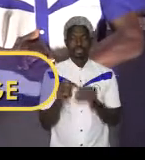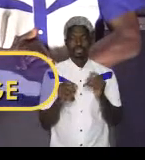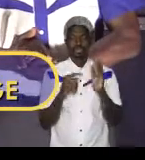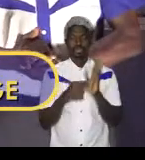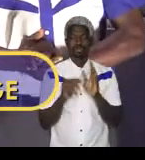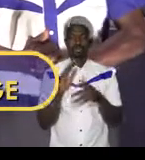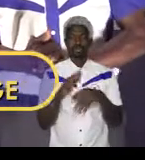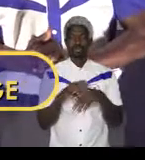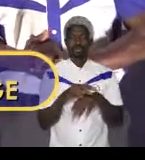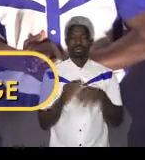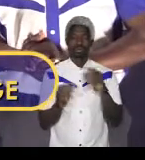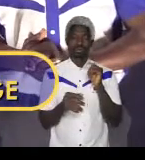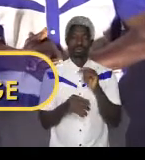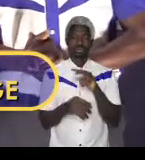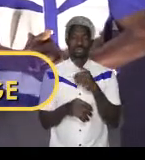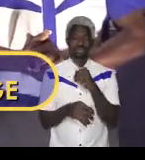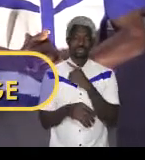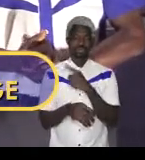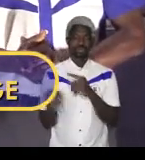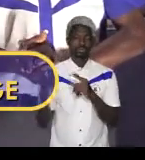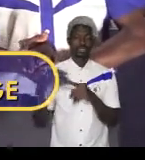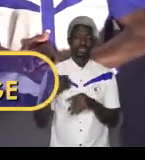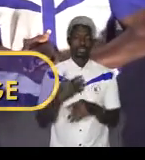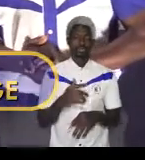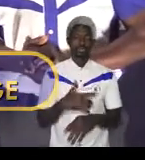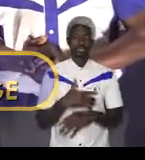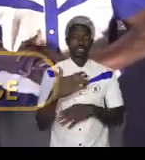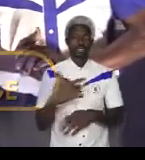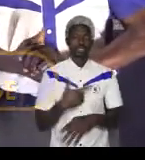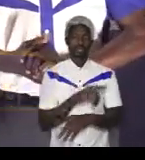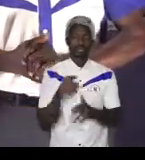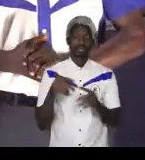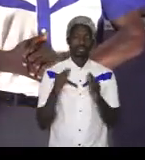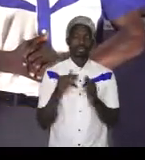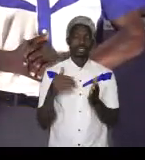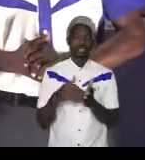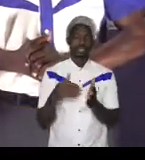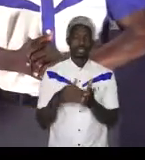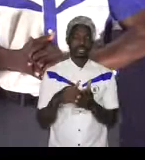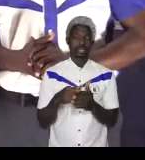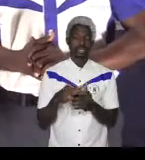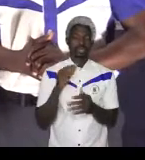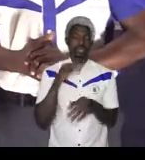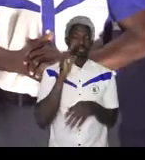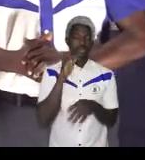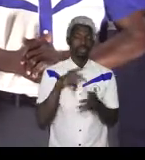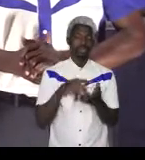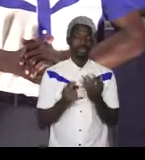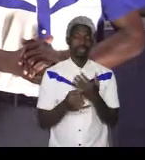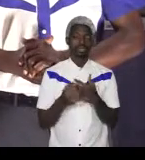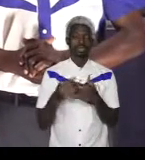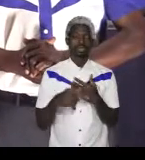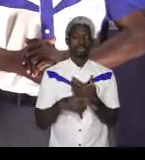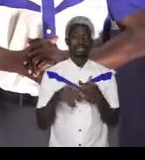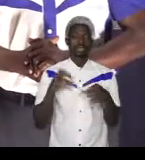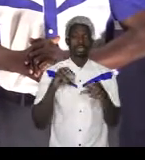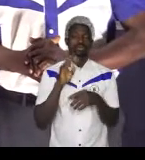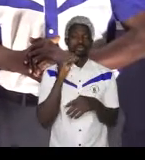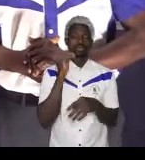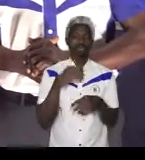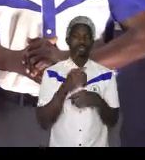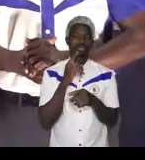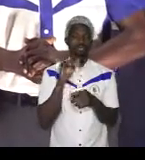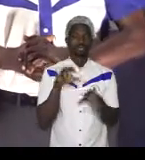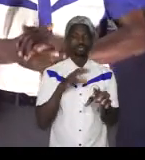on the screen. Until our next lesson, when we shall meet again on your favorite program, The Classroom in Your Home. Make sure you do